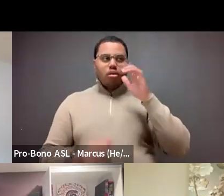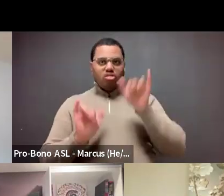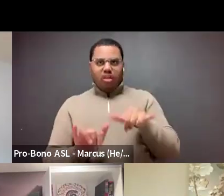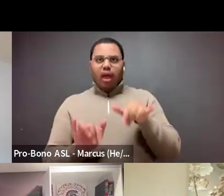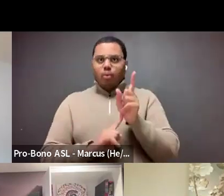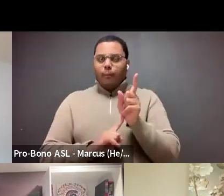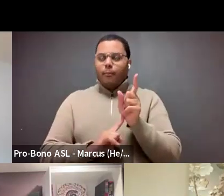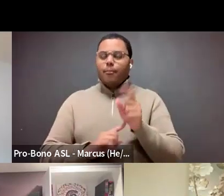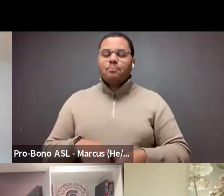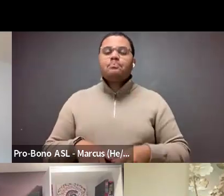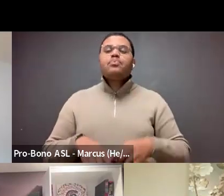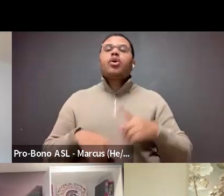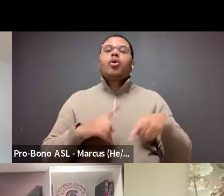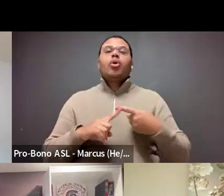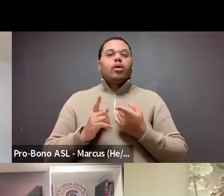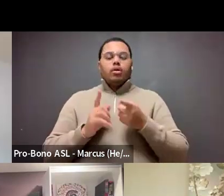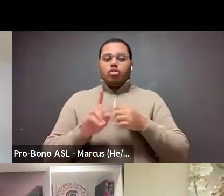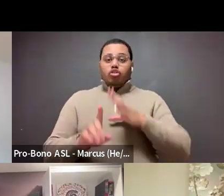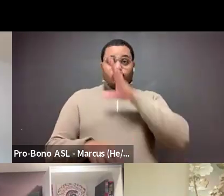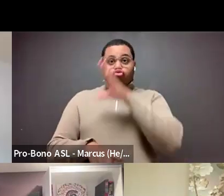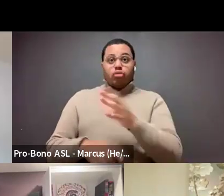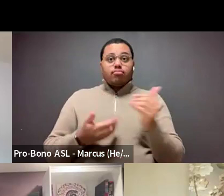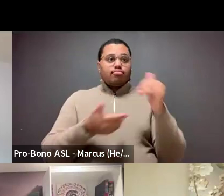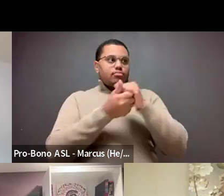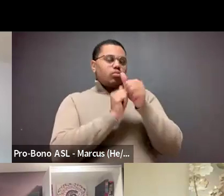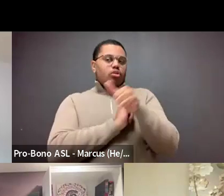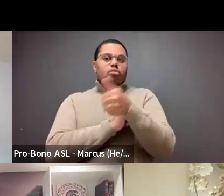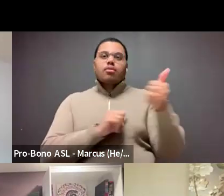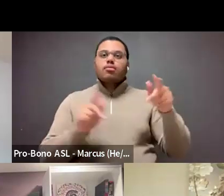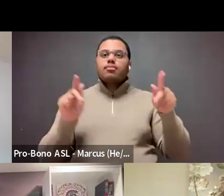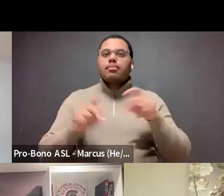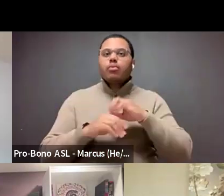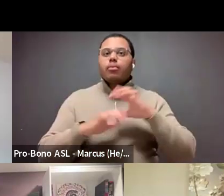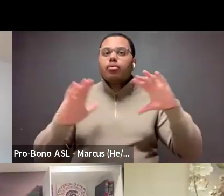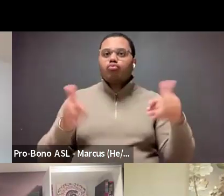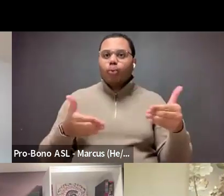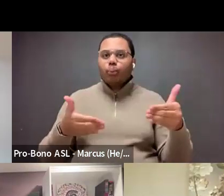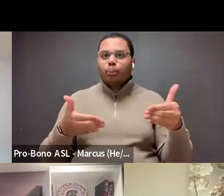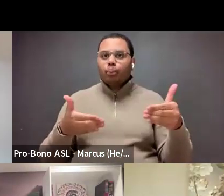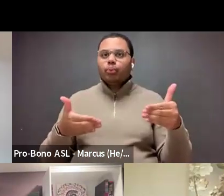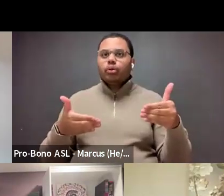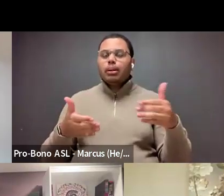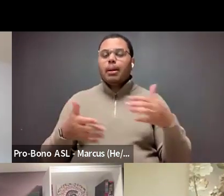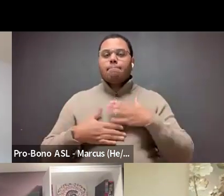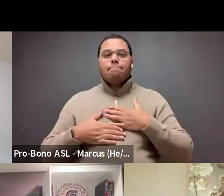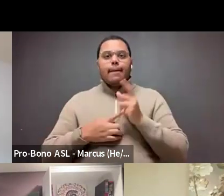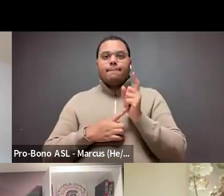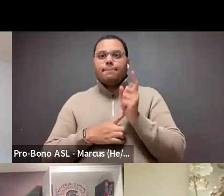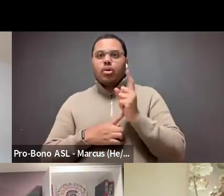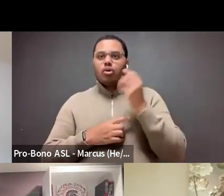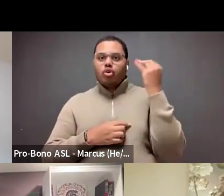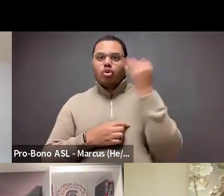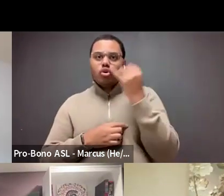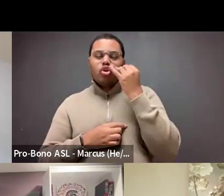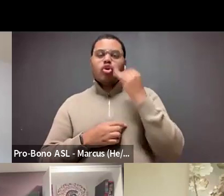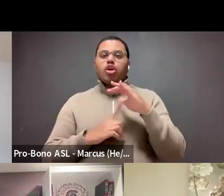And when it comes to directly collaborating with other people in the room, my immediate thought goes to costumes and